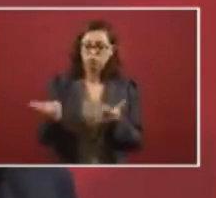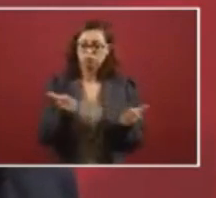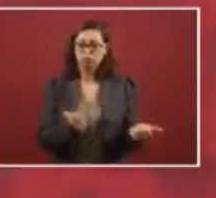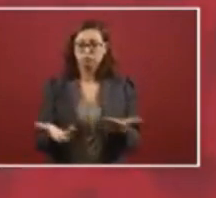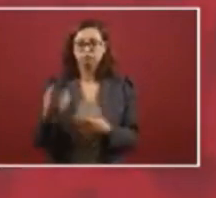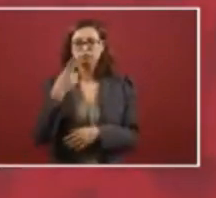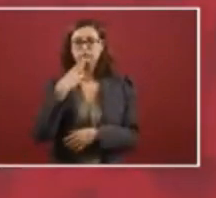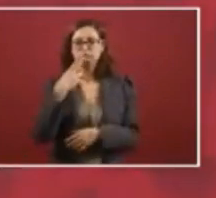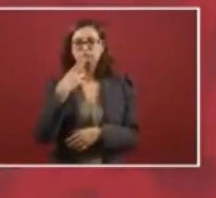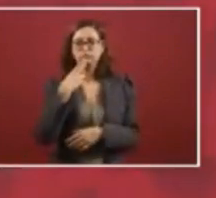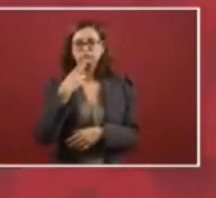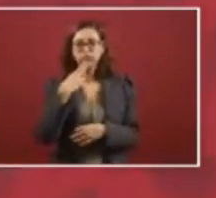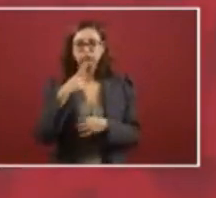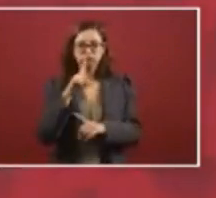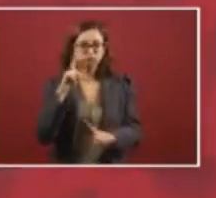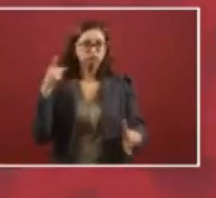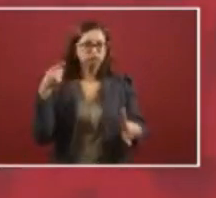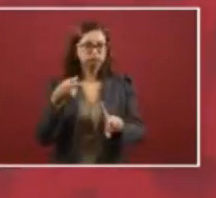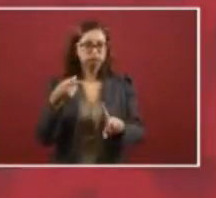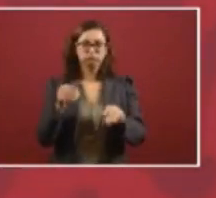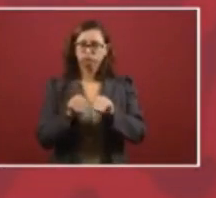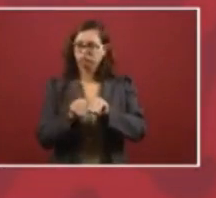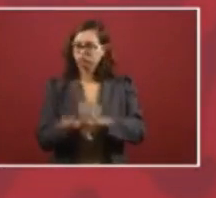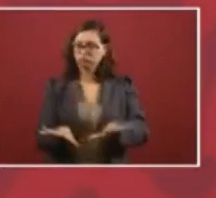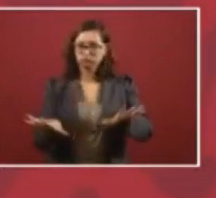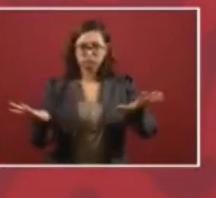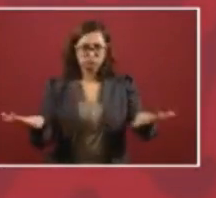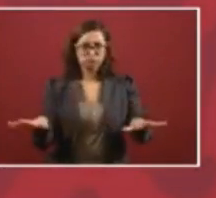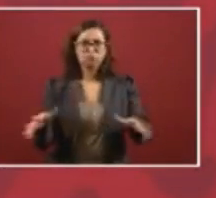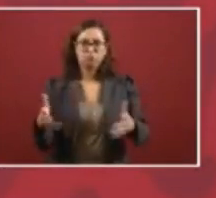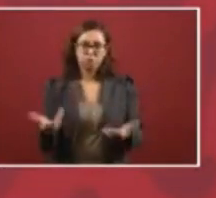. How much will they conduct?